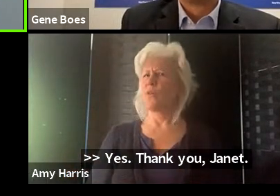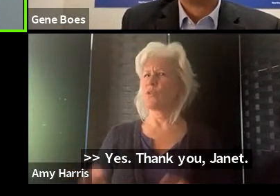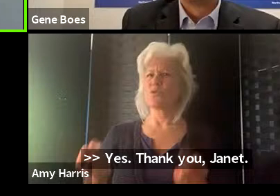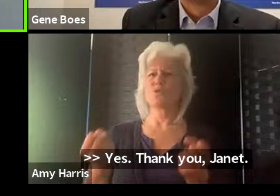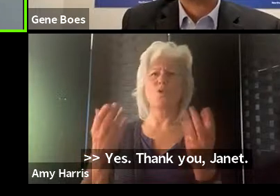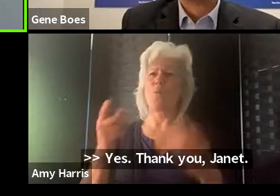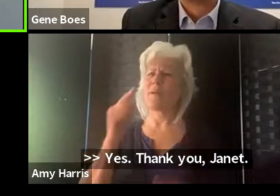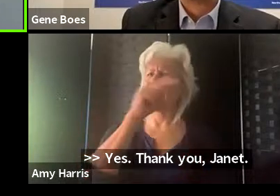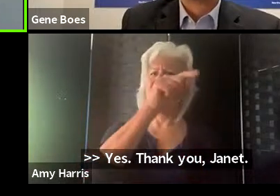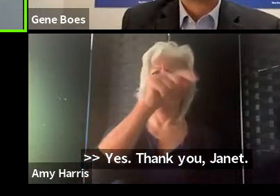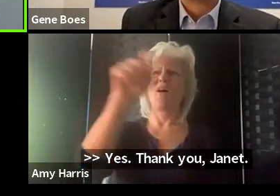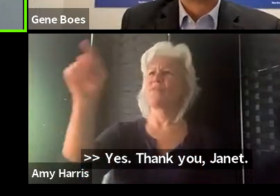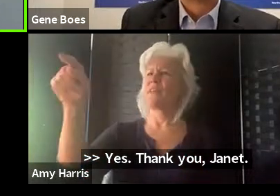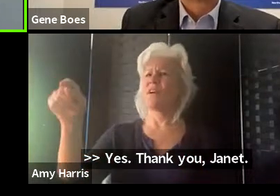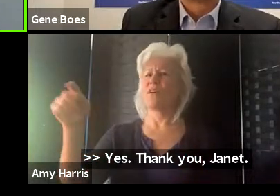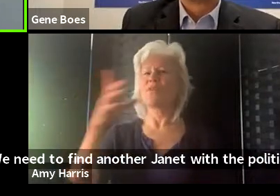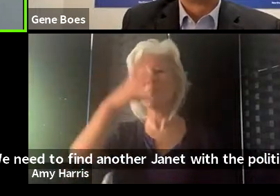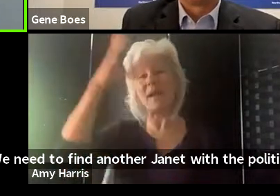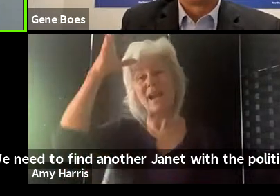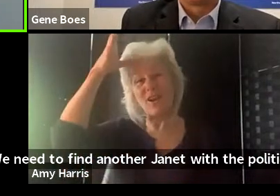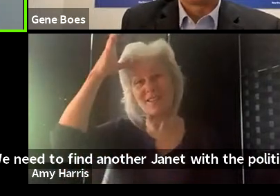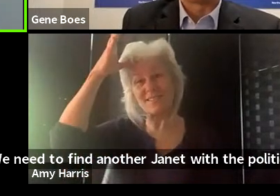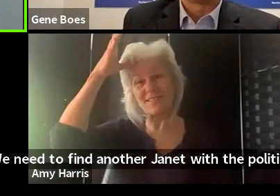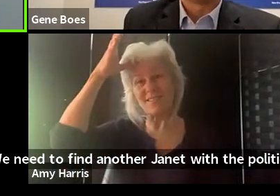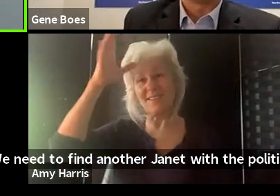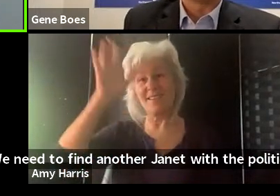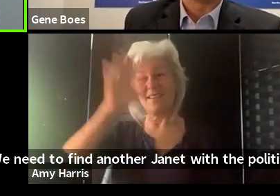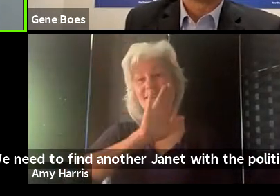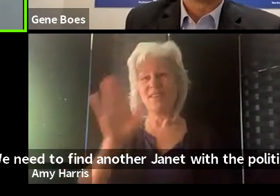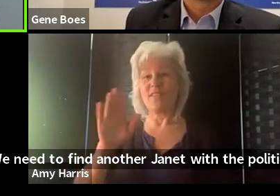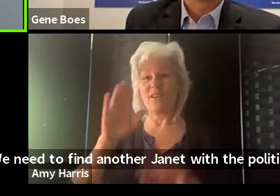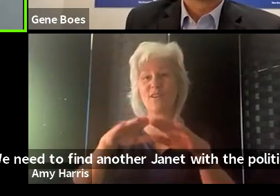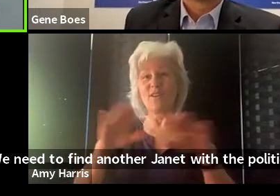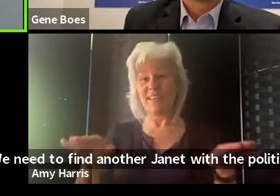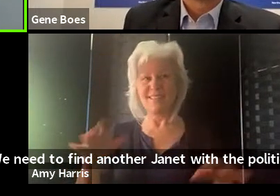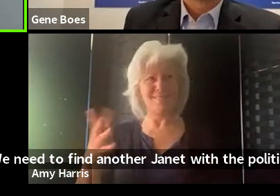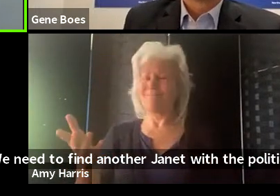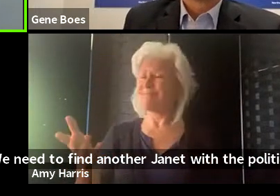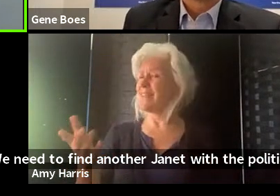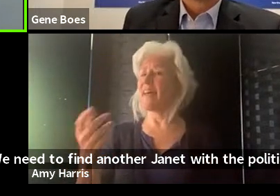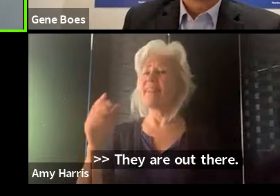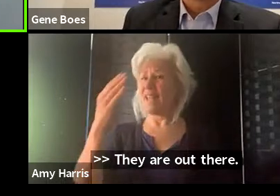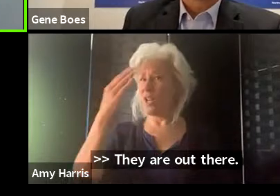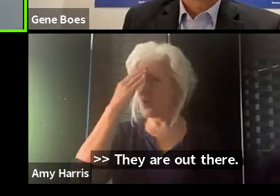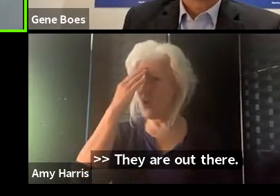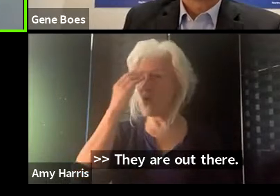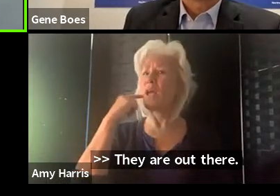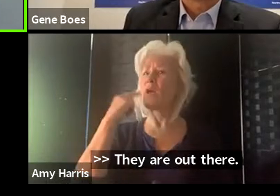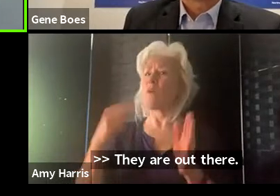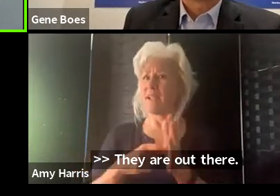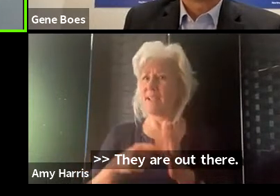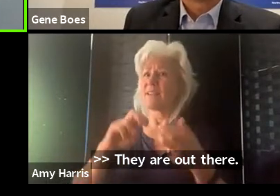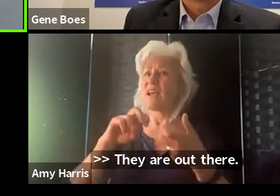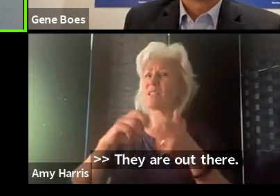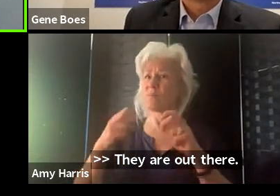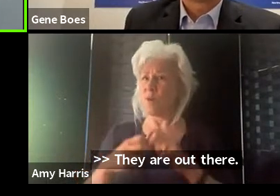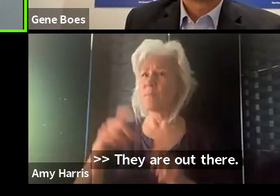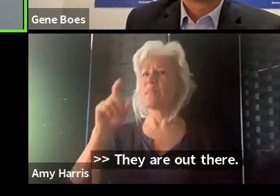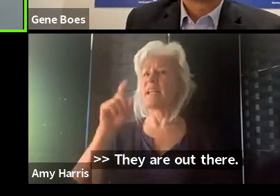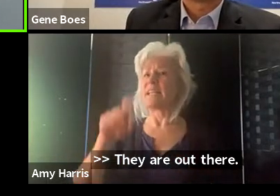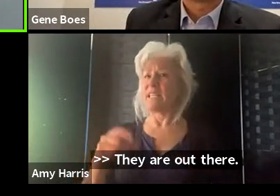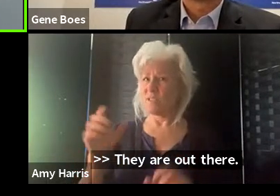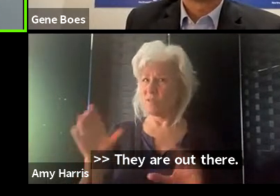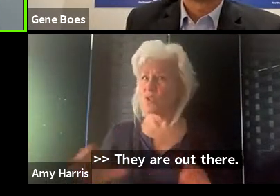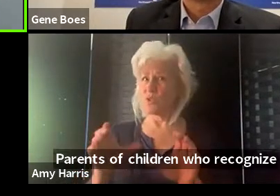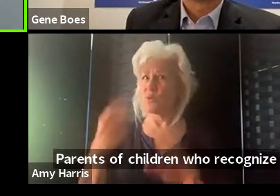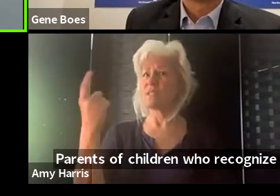mean, there are still parents of children who recognize that we have problems and that we need to do something about